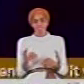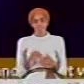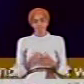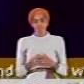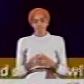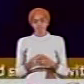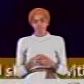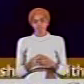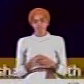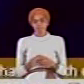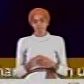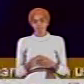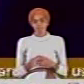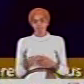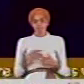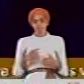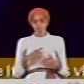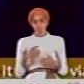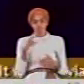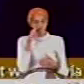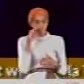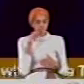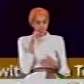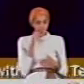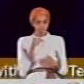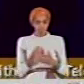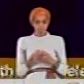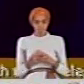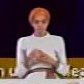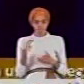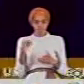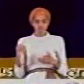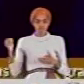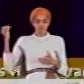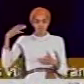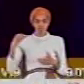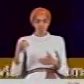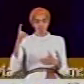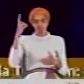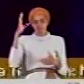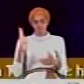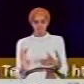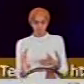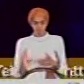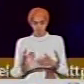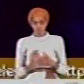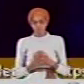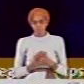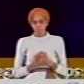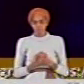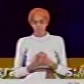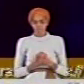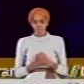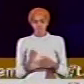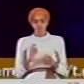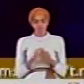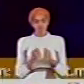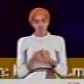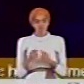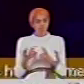District, Lagos, Nigeria. By the grace of God, I've been having a son for since